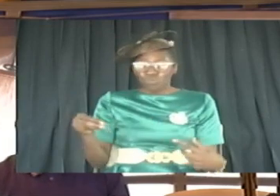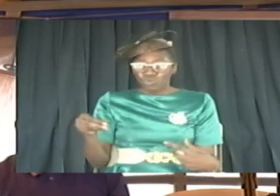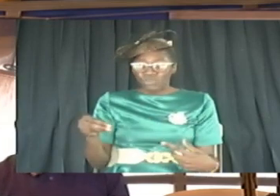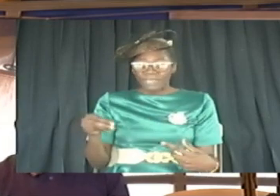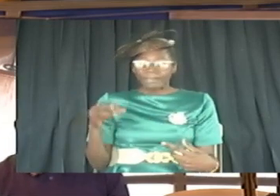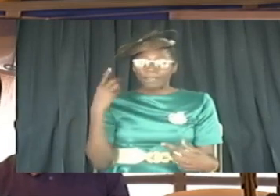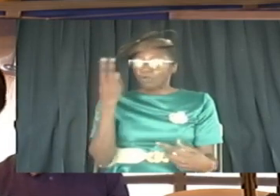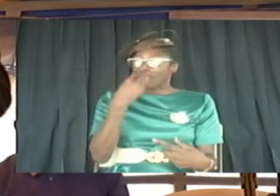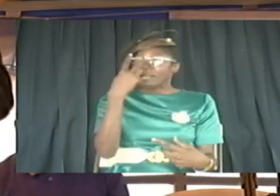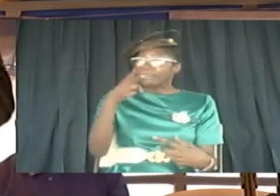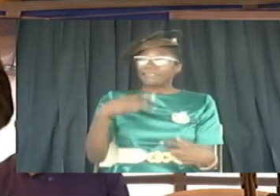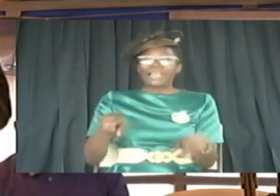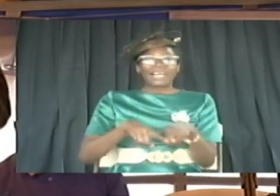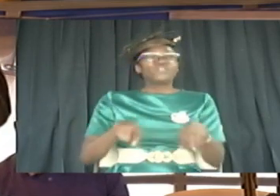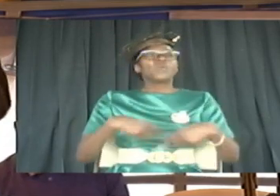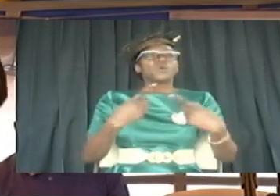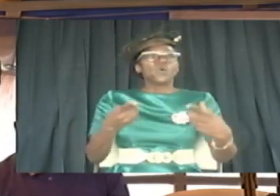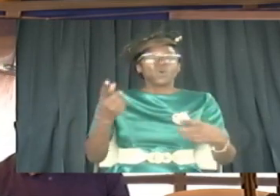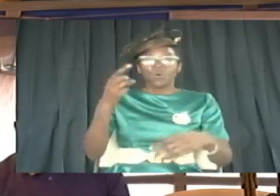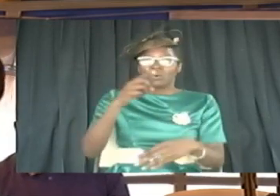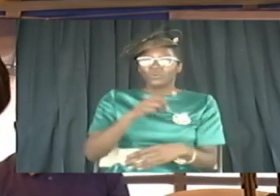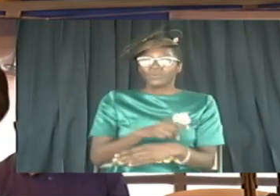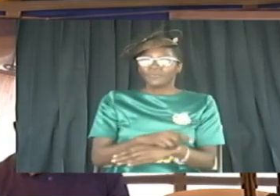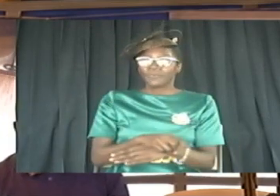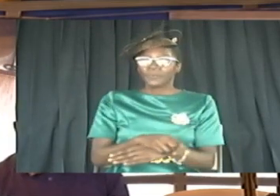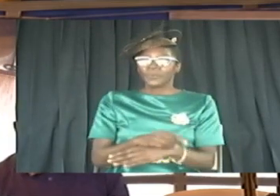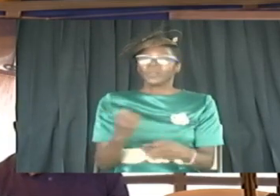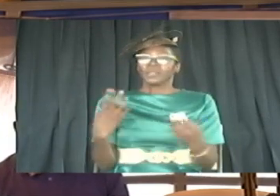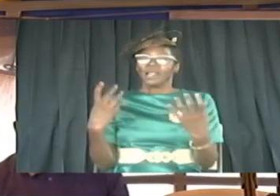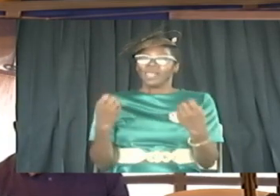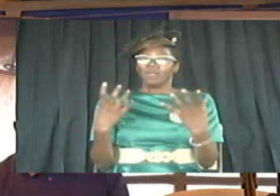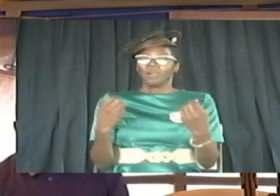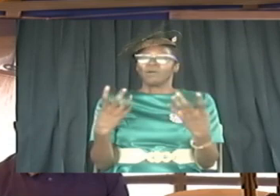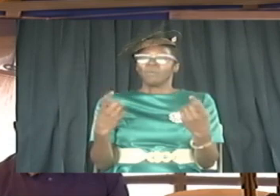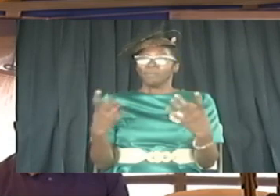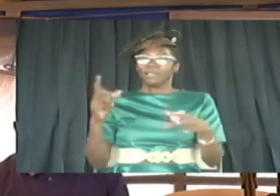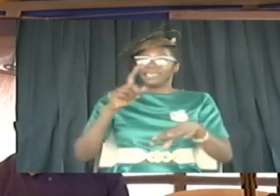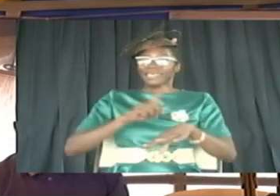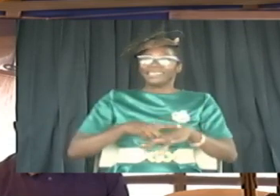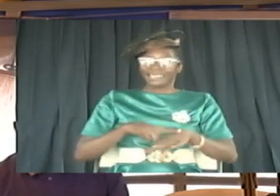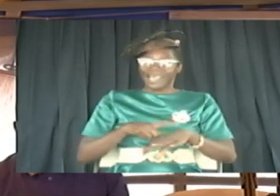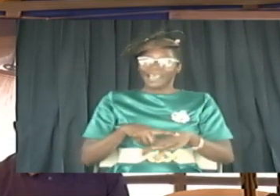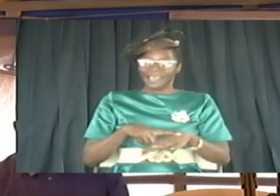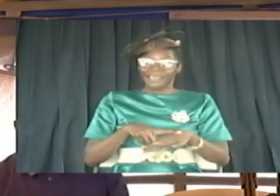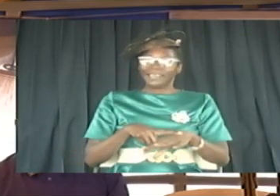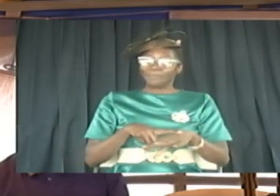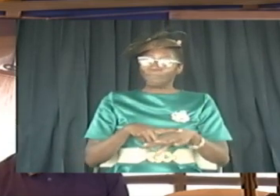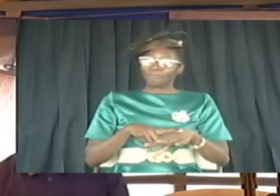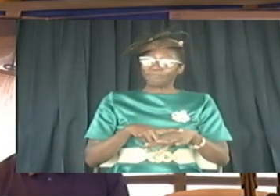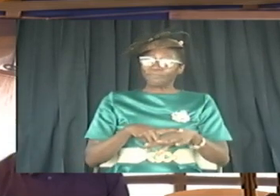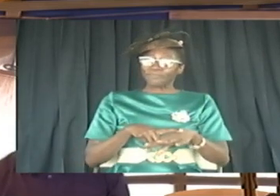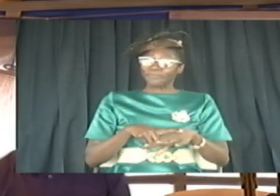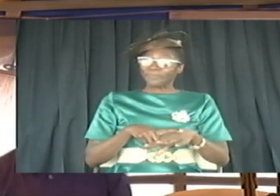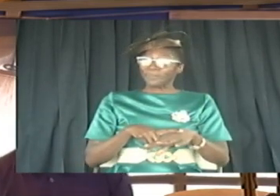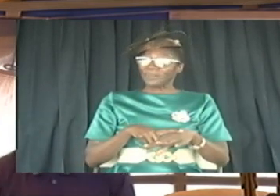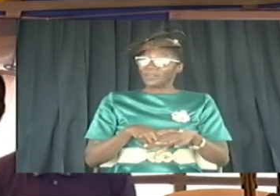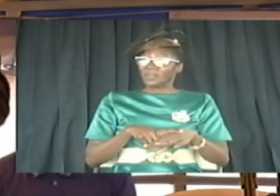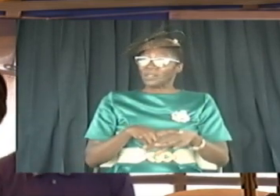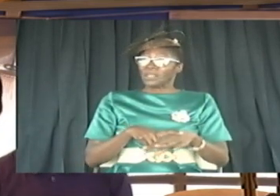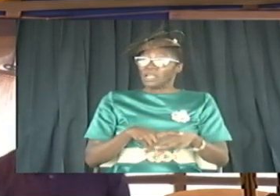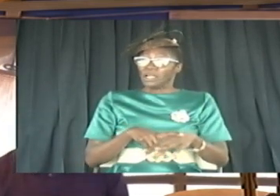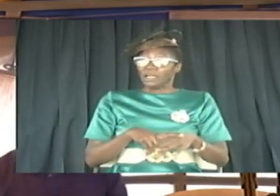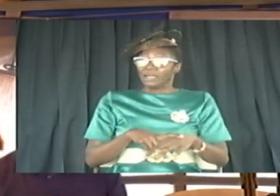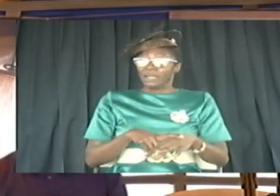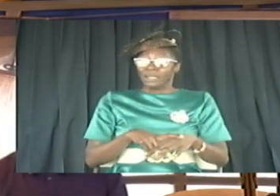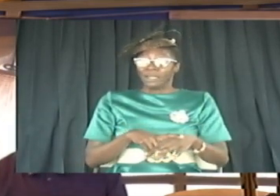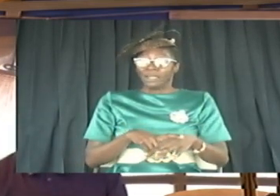we go quickly down, that many times he opts to go around the established order